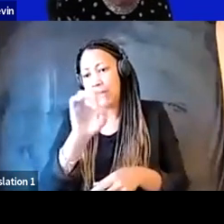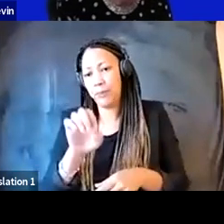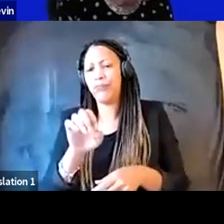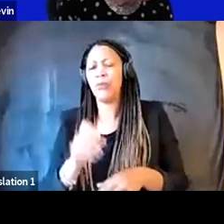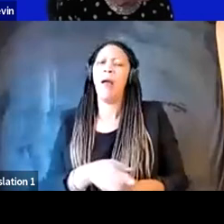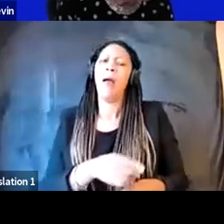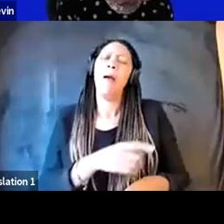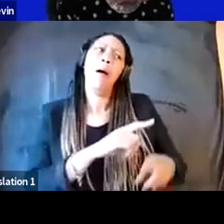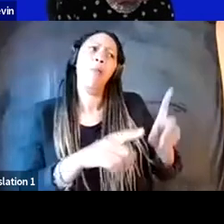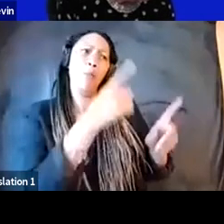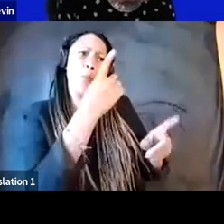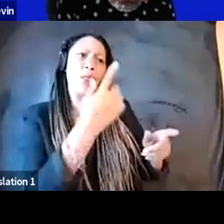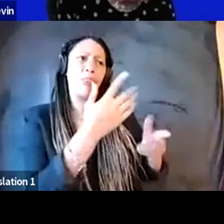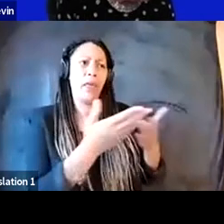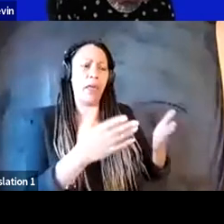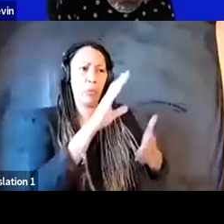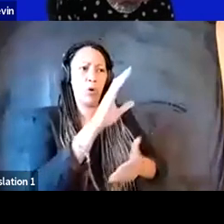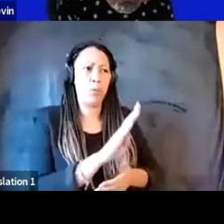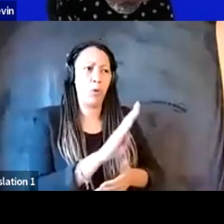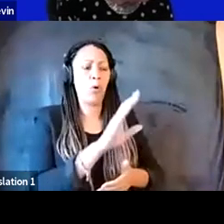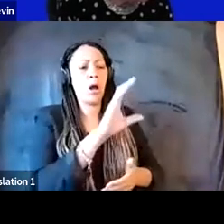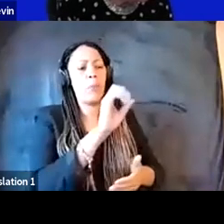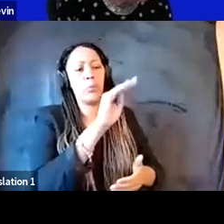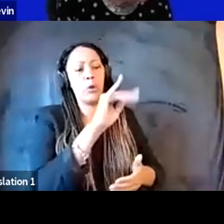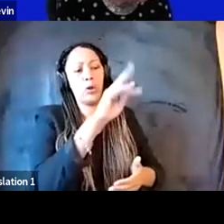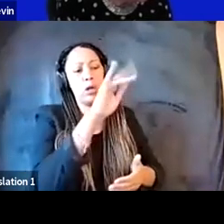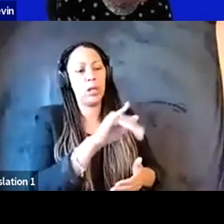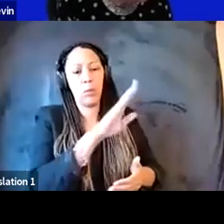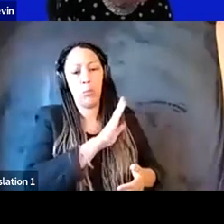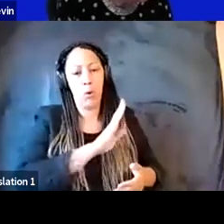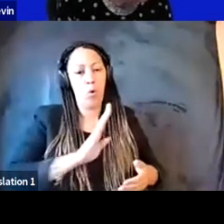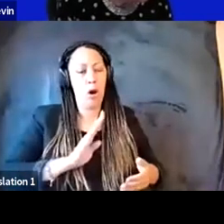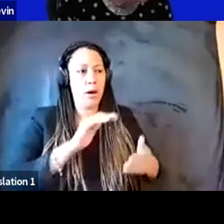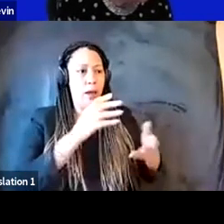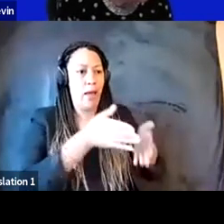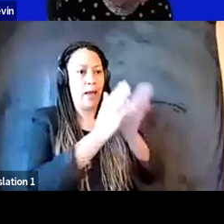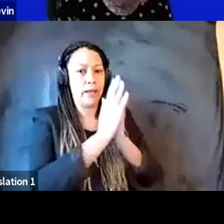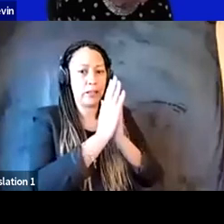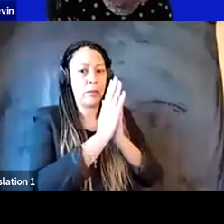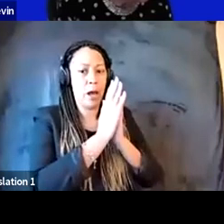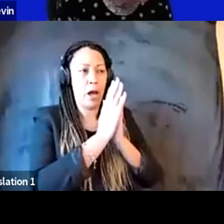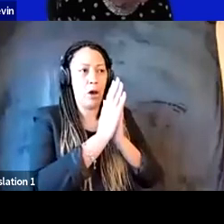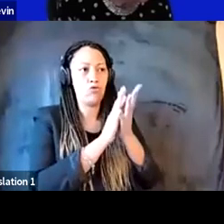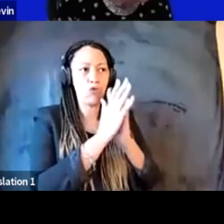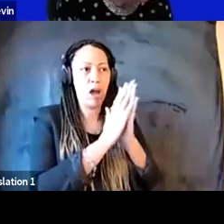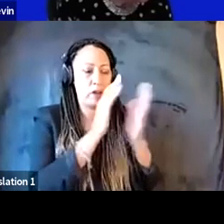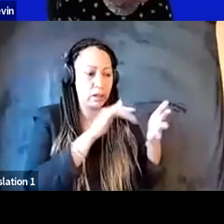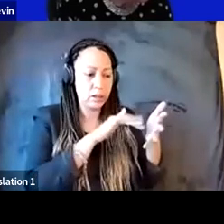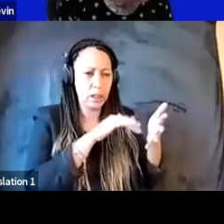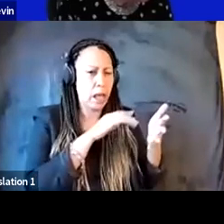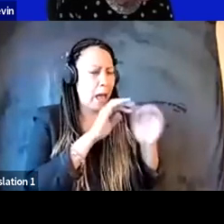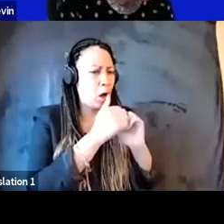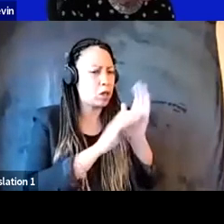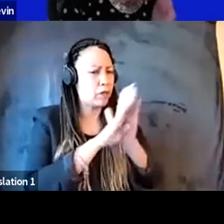asked about was, follow-up traffic study. And I'm wondering how the development team, what the development team thinks